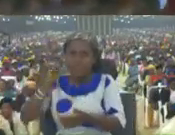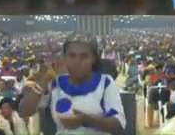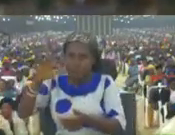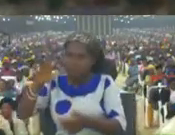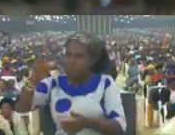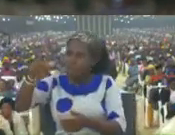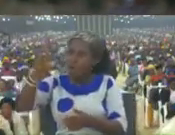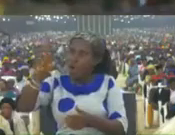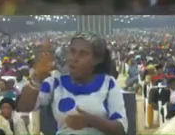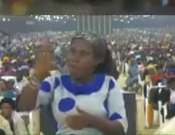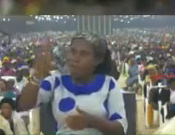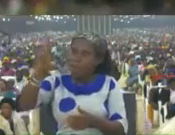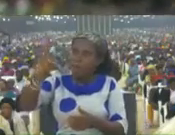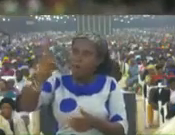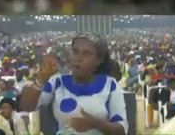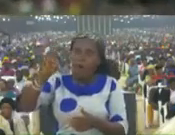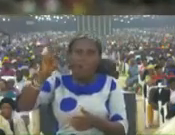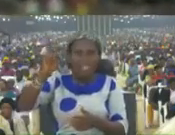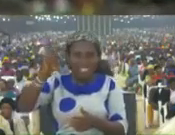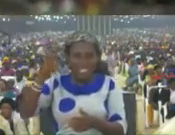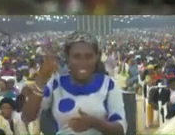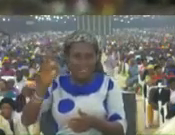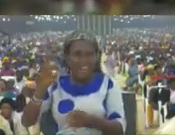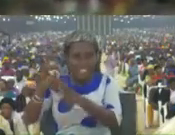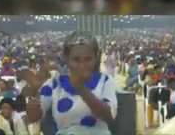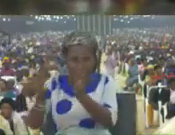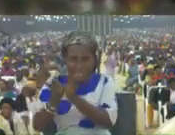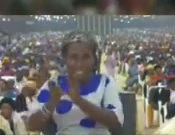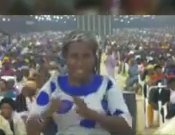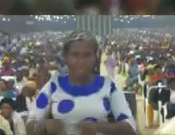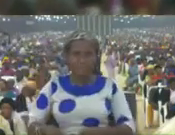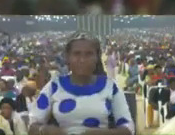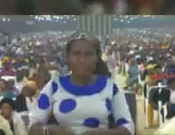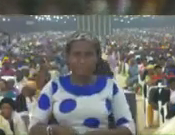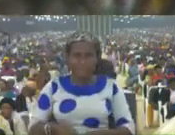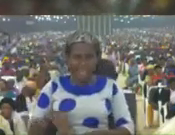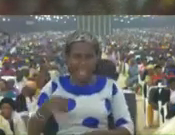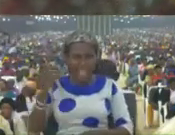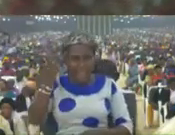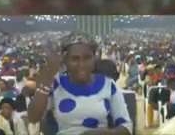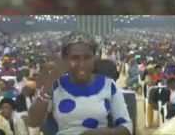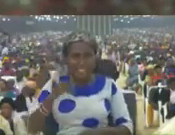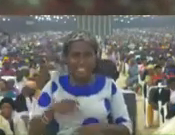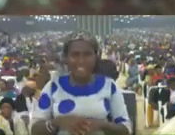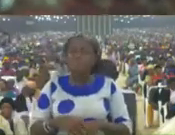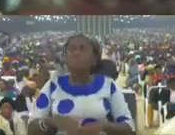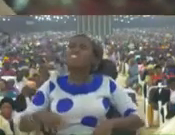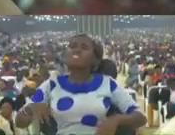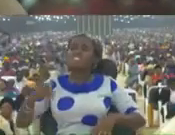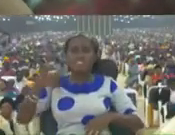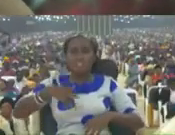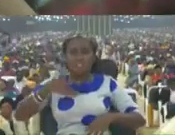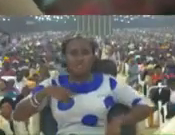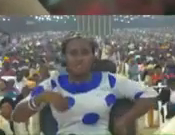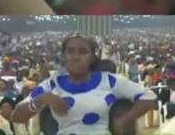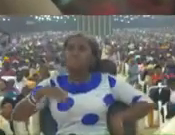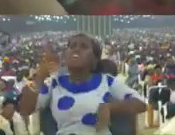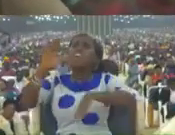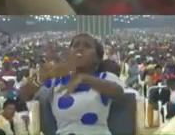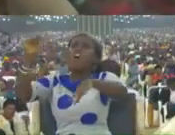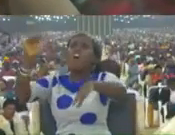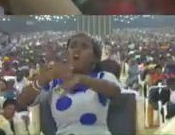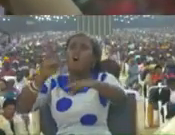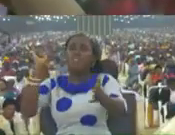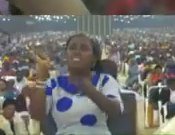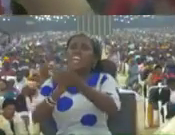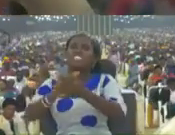I don't know. I have a rough idea. He would probably have said, call out Potiphar's wife.